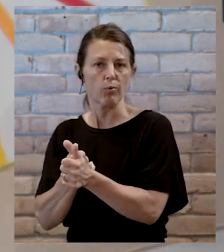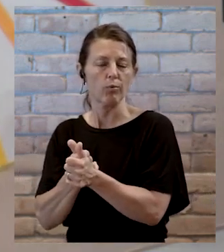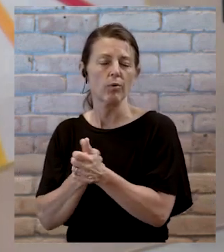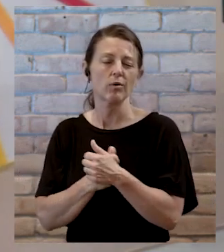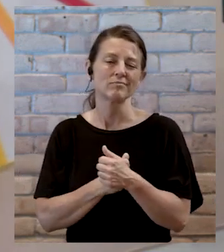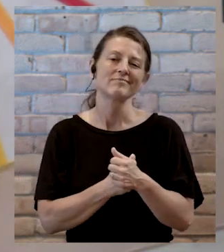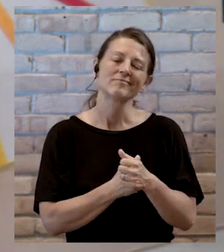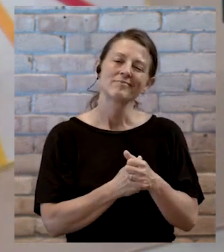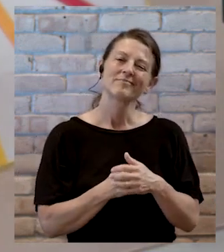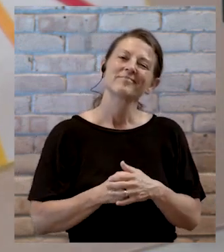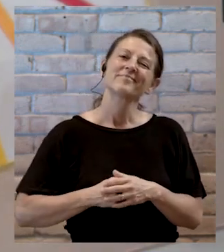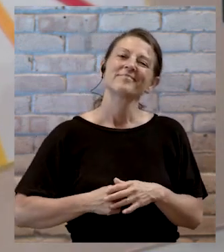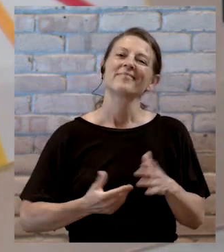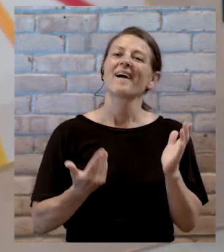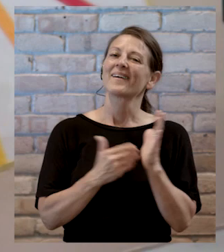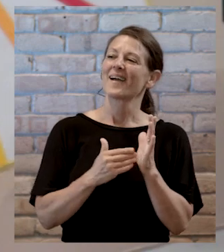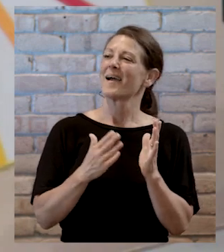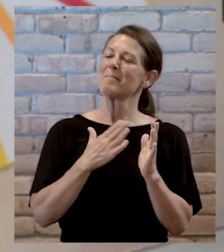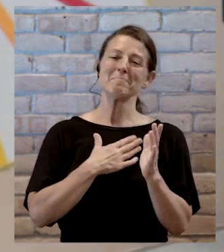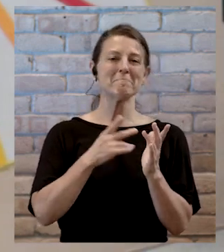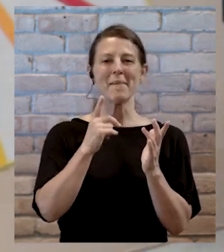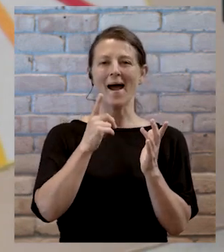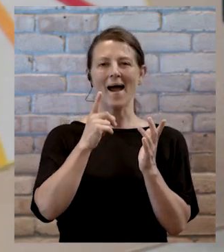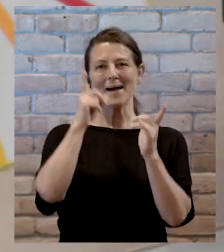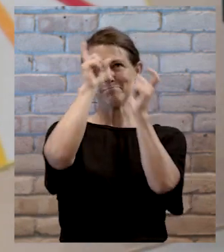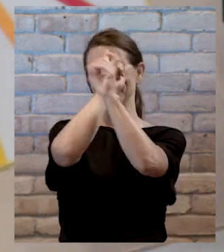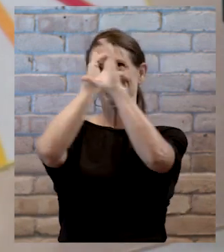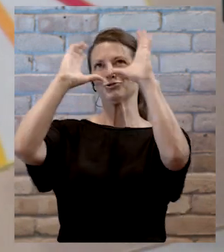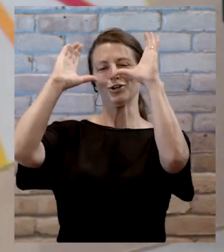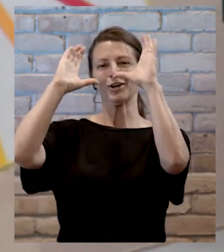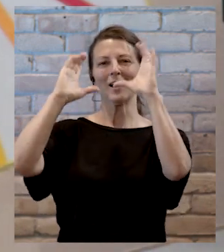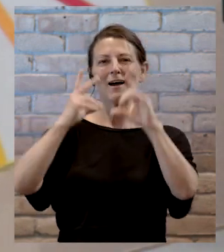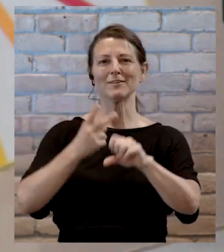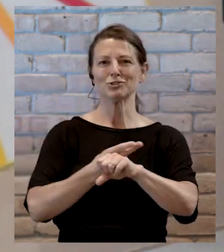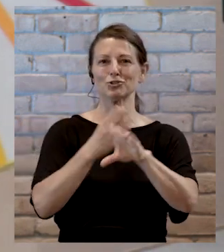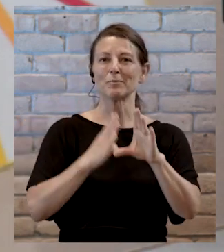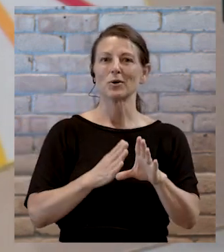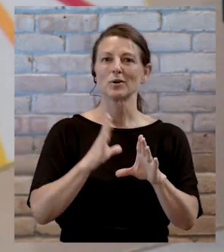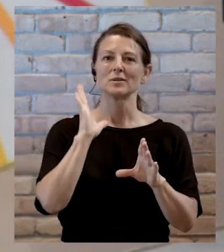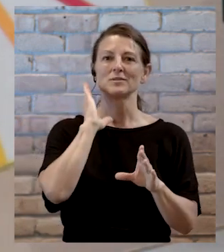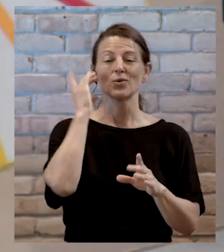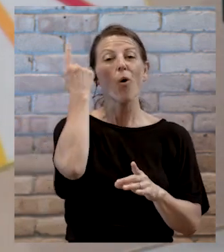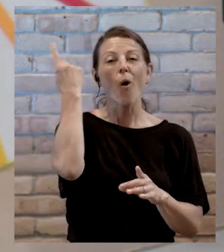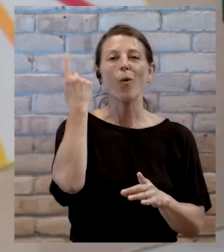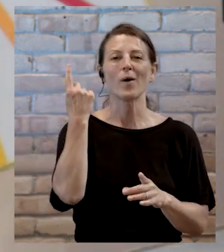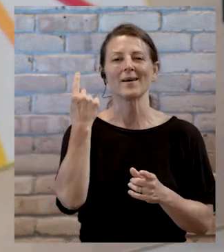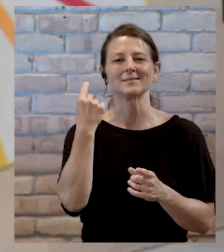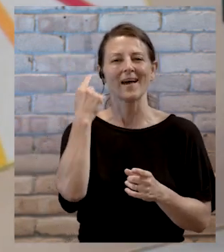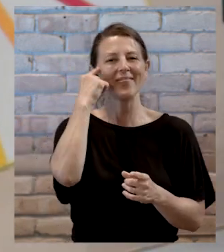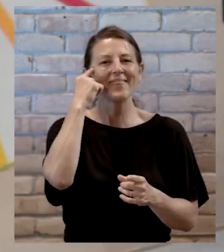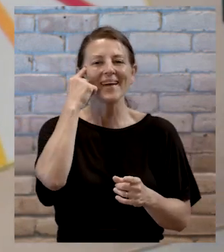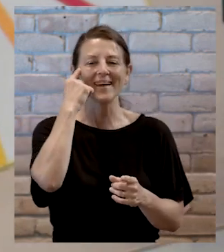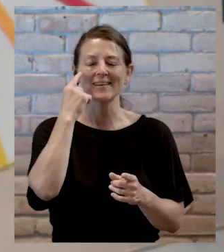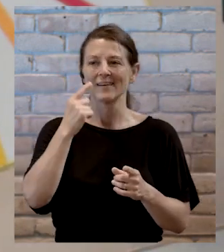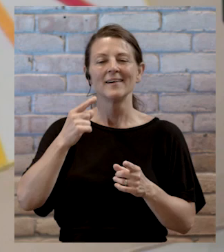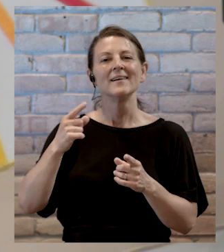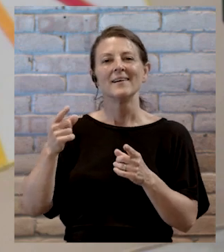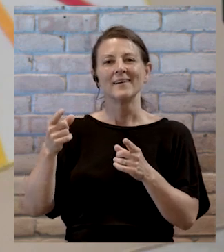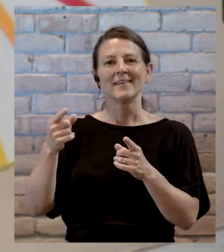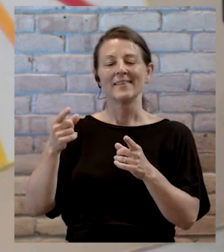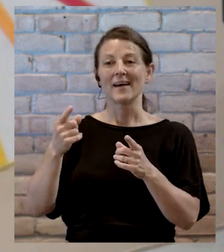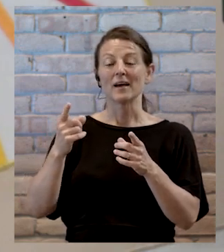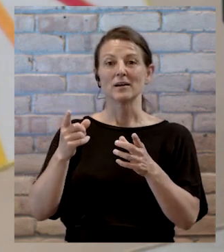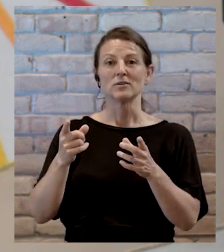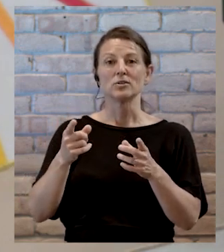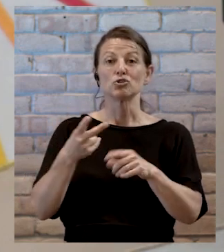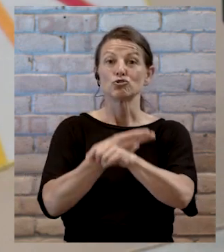Again, my picture of a shepherd is always driving the sheep from behind. But what's so amazing about a shepherd